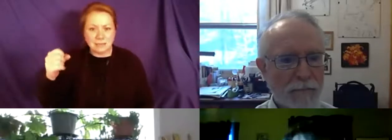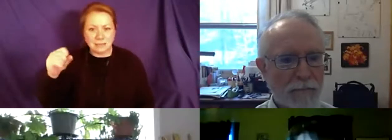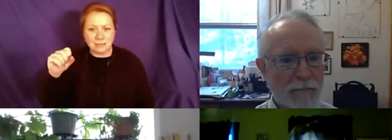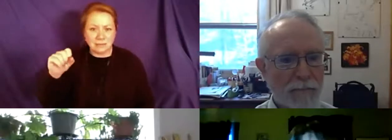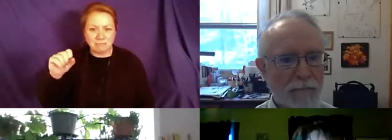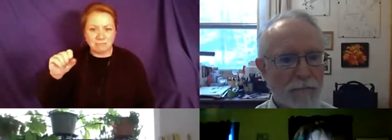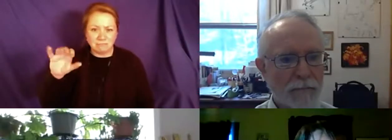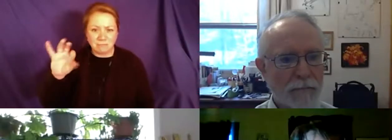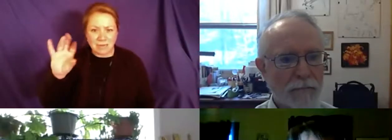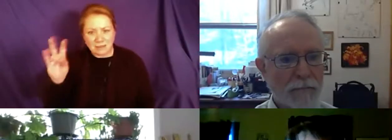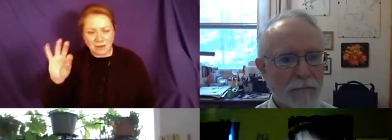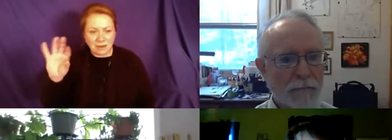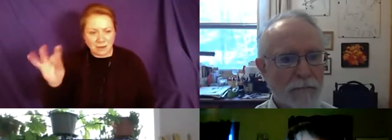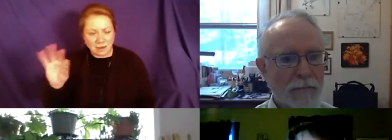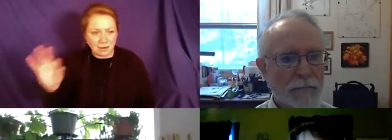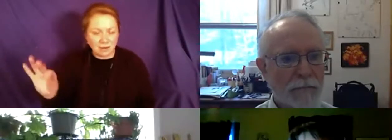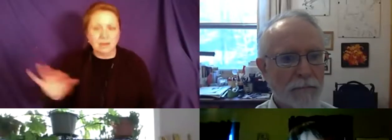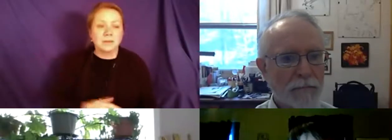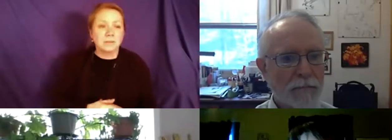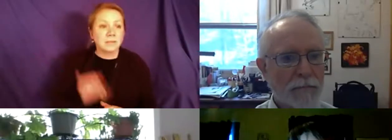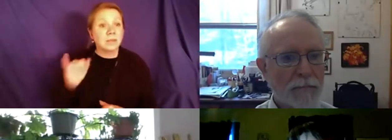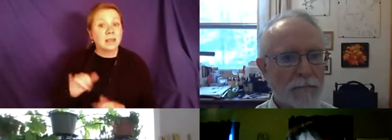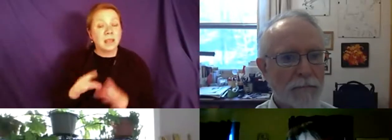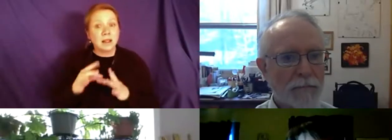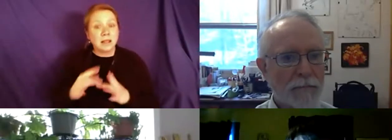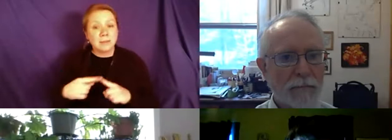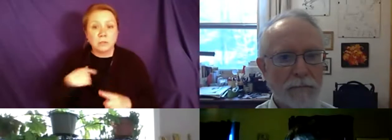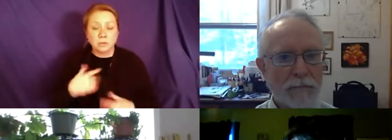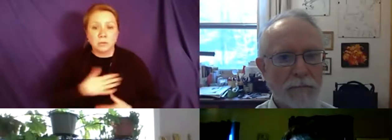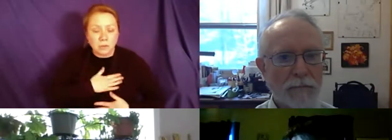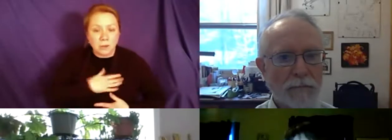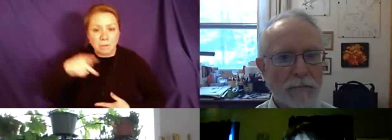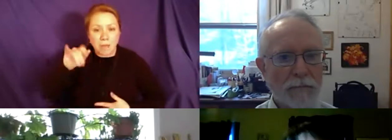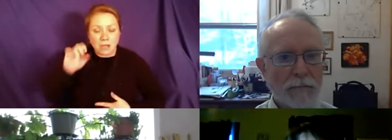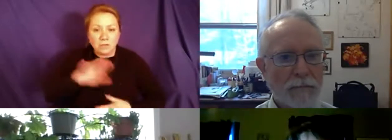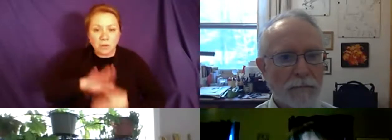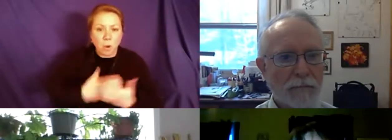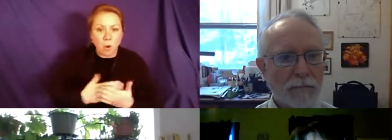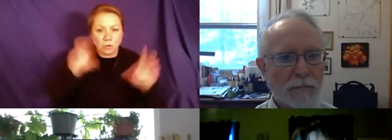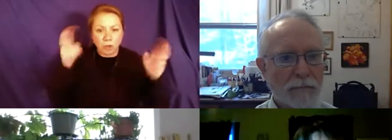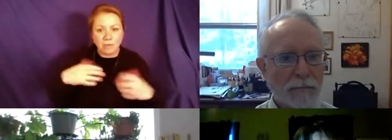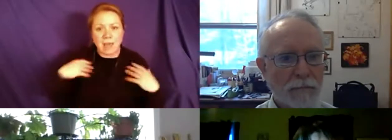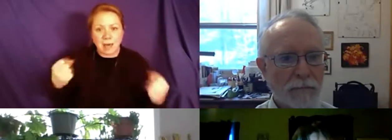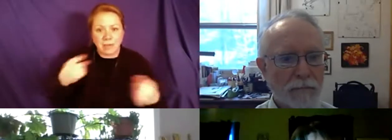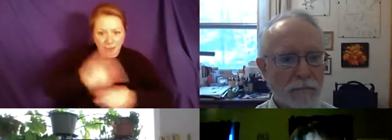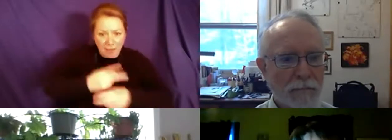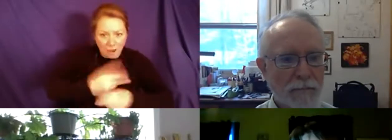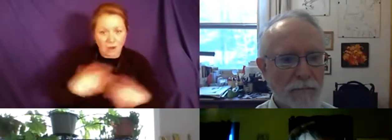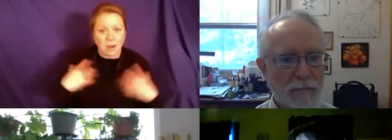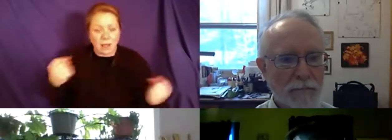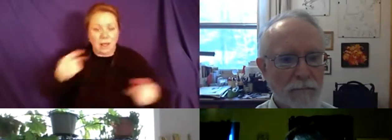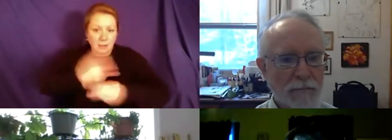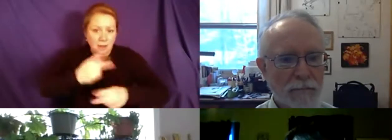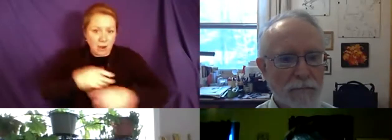And, you know, that really led me to a passion for the whole topic of healthcare and healthcare access, which